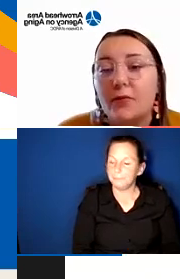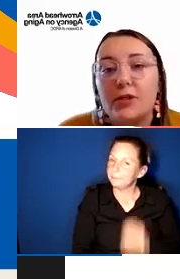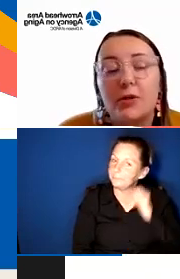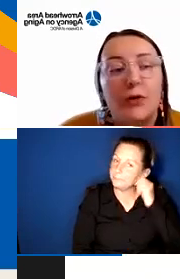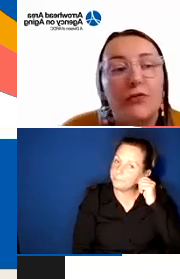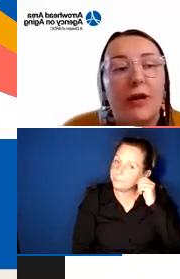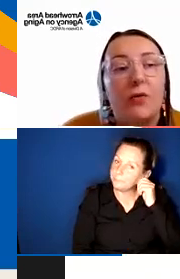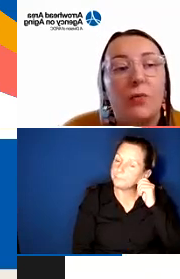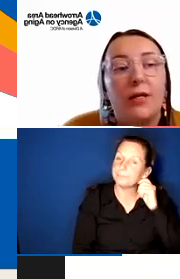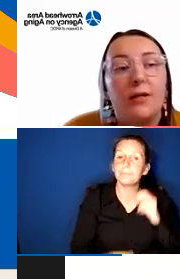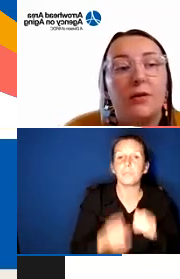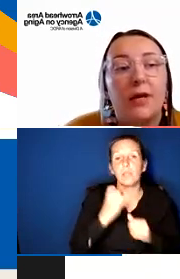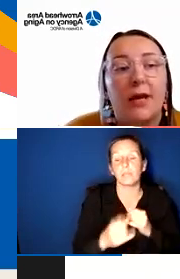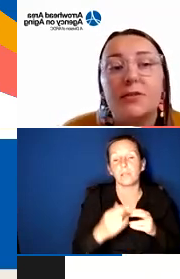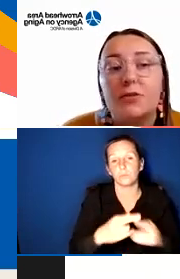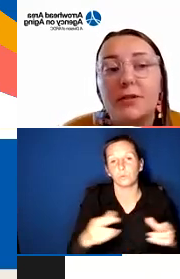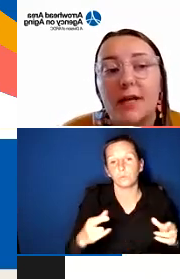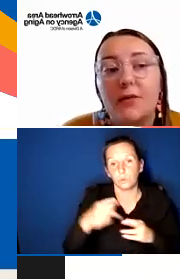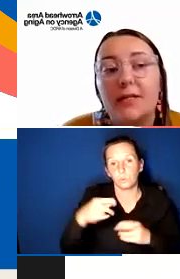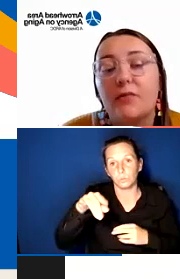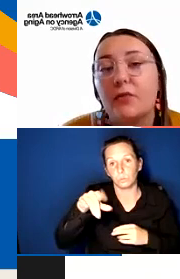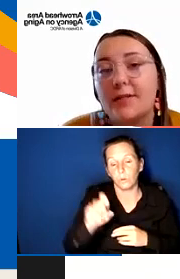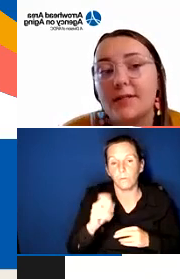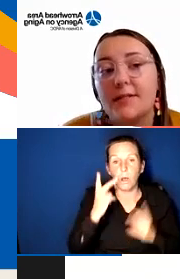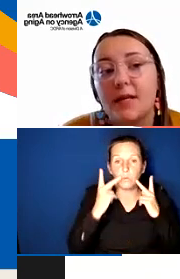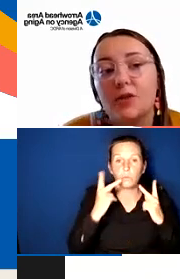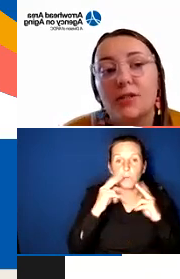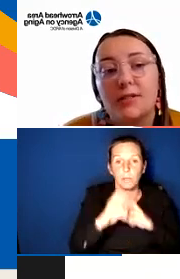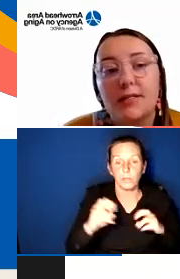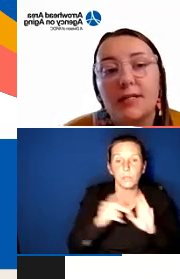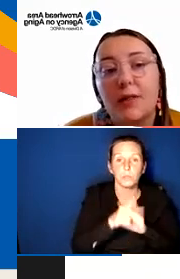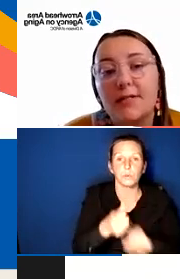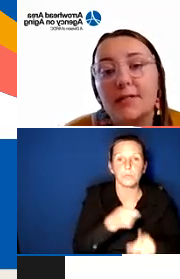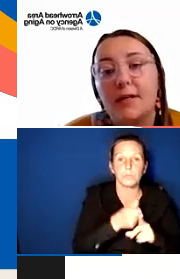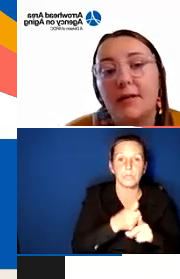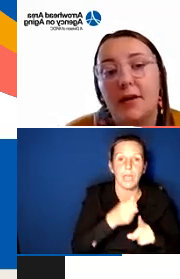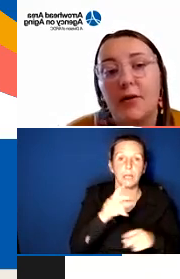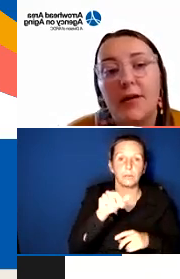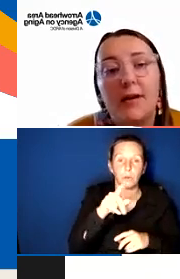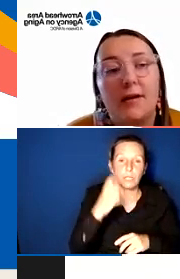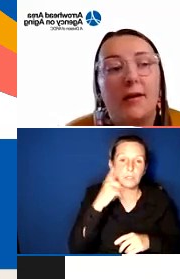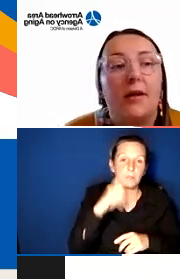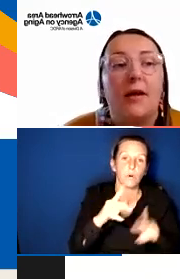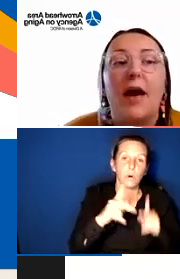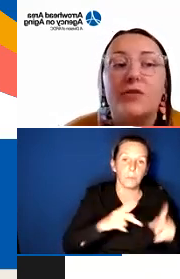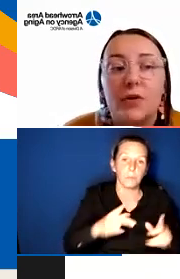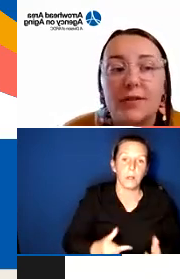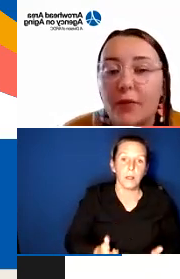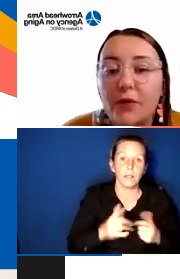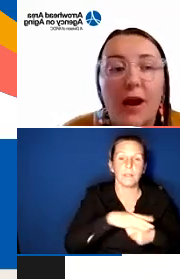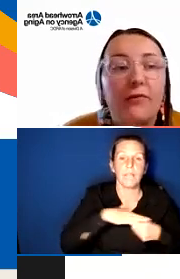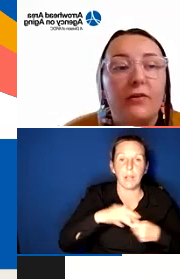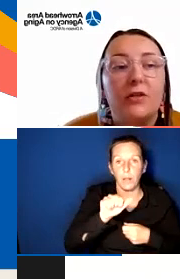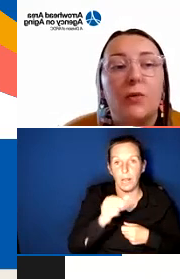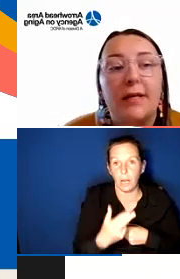Lastly, on the regional profile, we look at suicide rates for residents aged 60 plus in the Arrowhead. As you can see